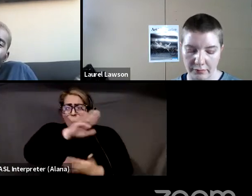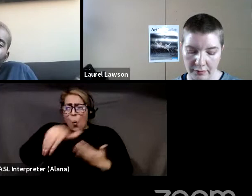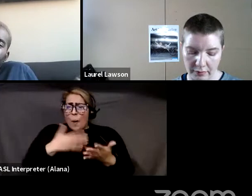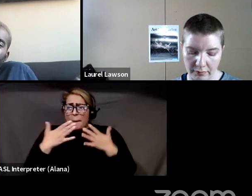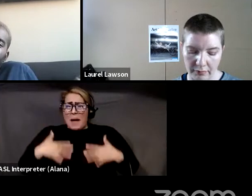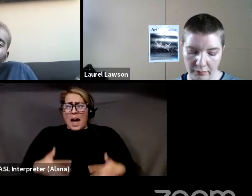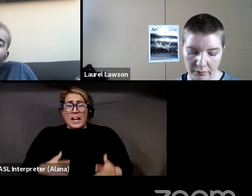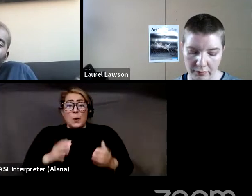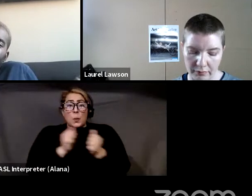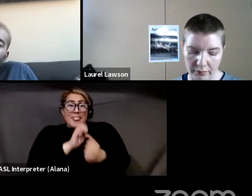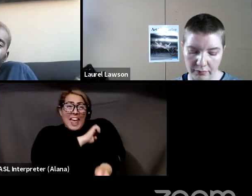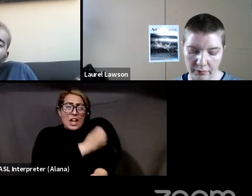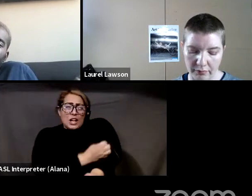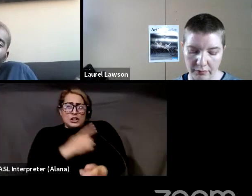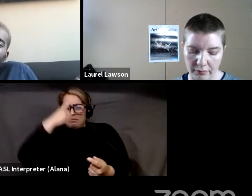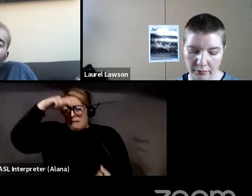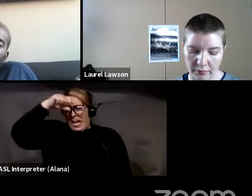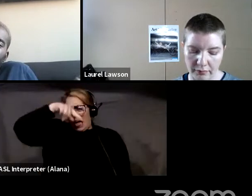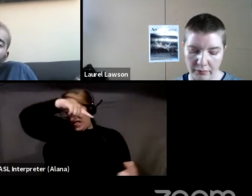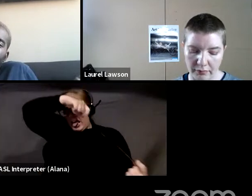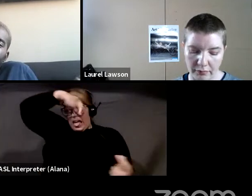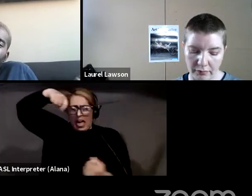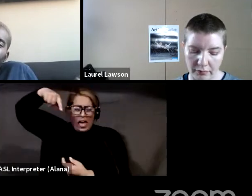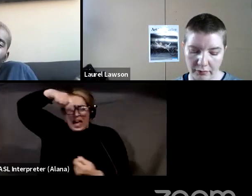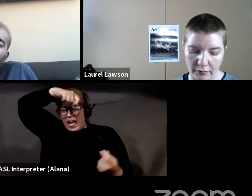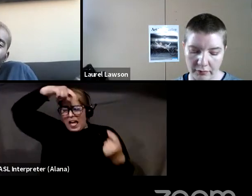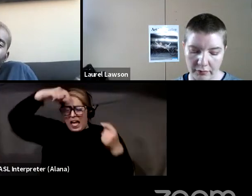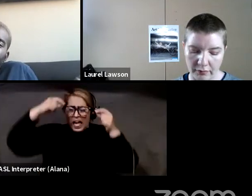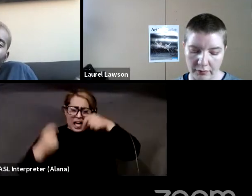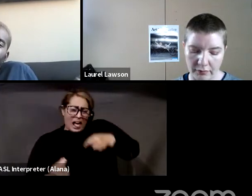of energy that like flow through the body.